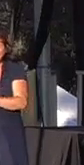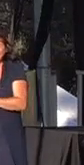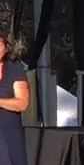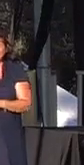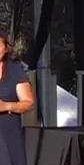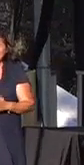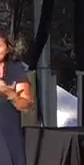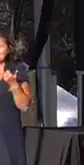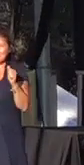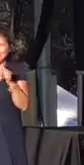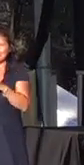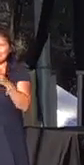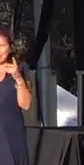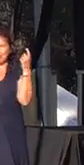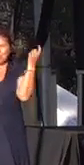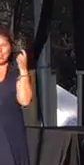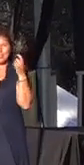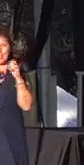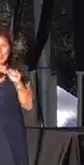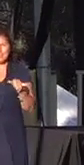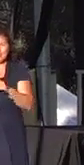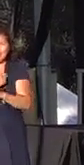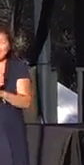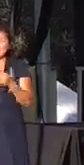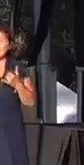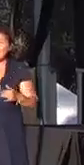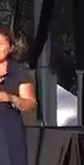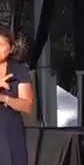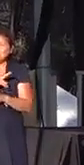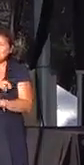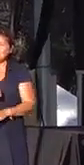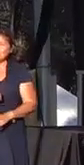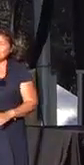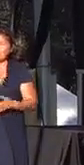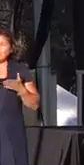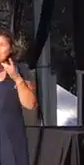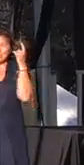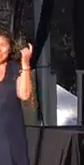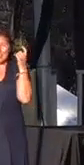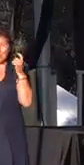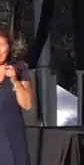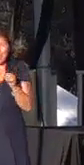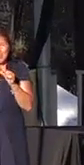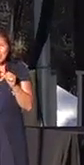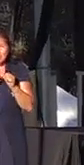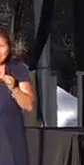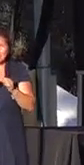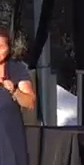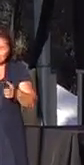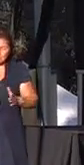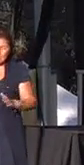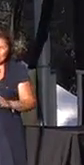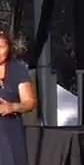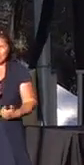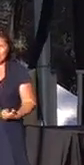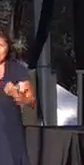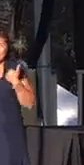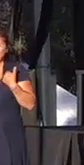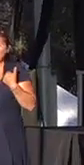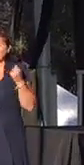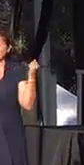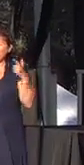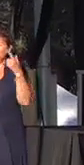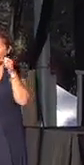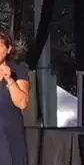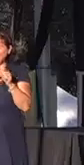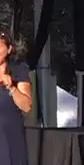celebrate because you had to fight. Now we use Pride as a way to celebrate, but let's not forget it was once used as a way for our community to survive. Let's all